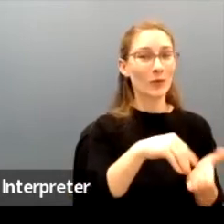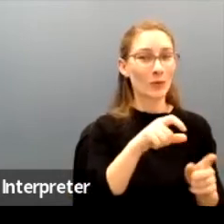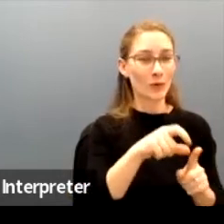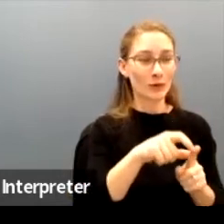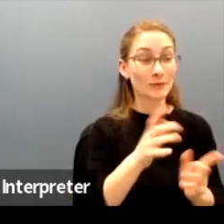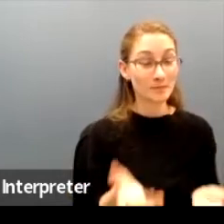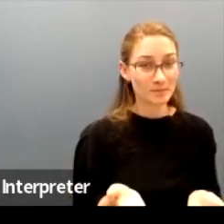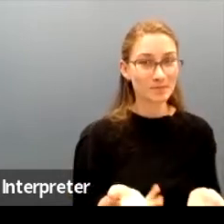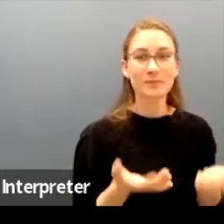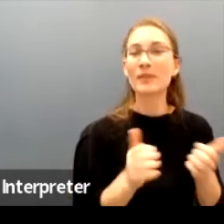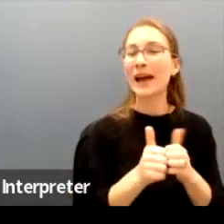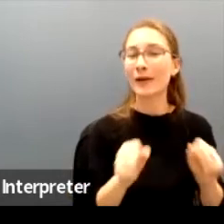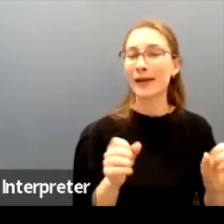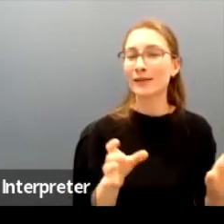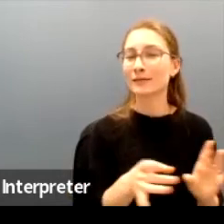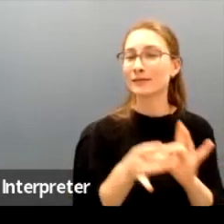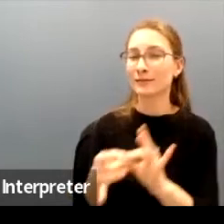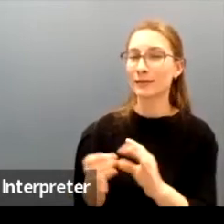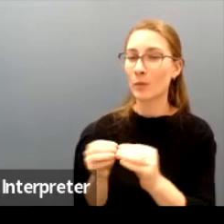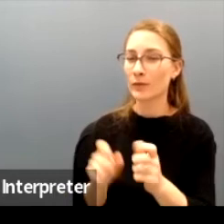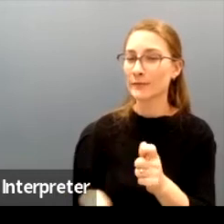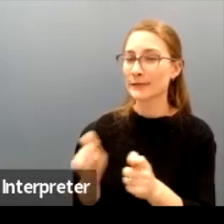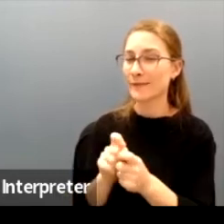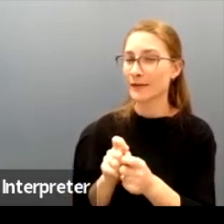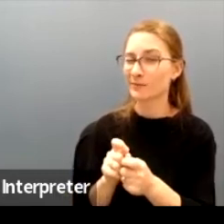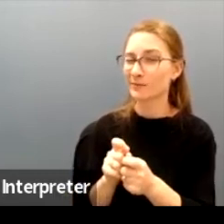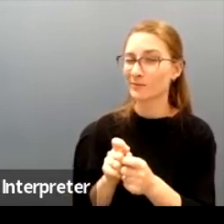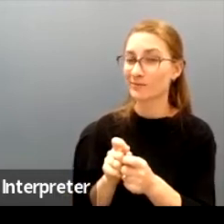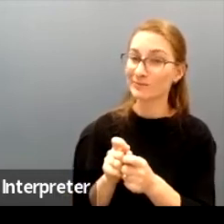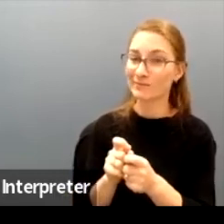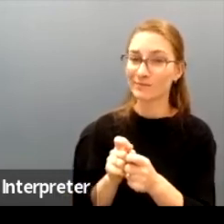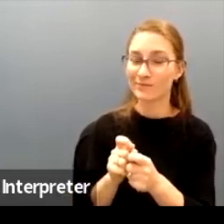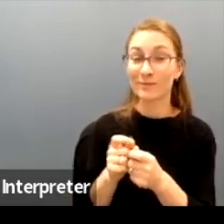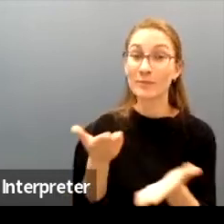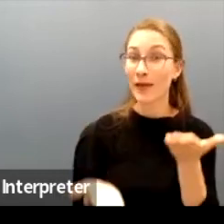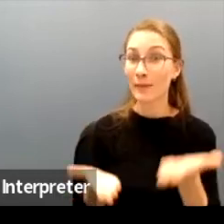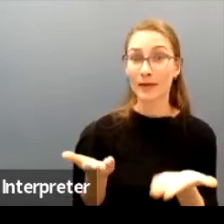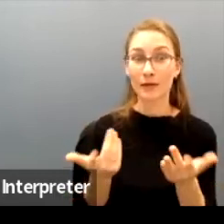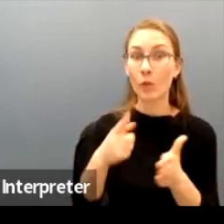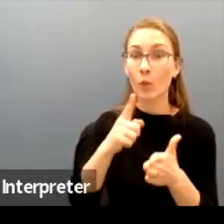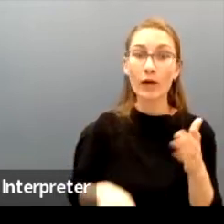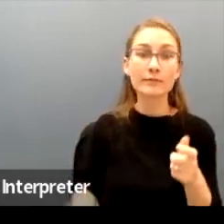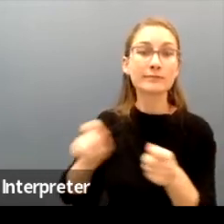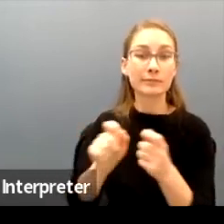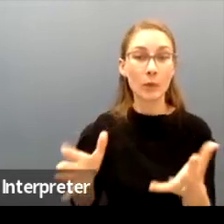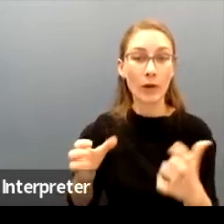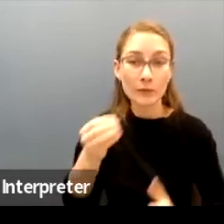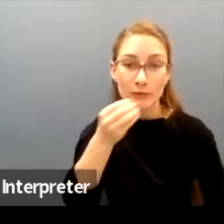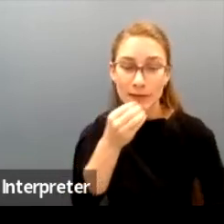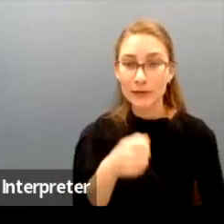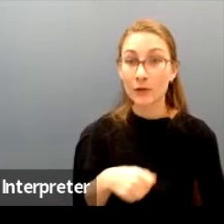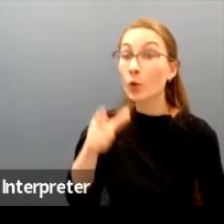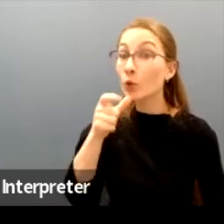it a little bit more specific? How can we figure out exactly maybe what he wants to eat, or who he wants to eat with, or where he wants to